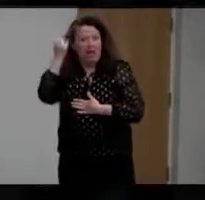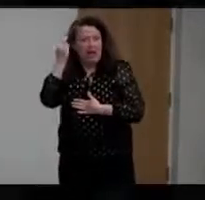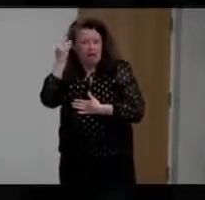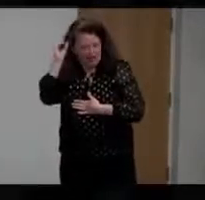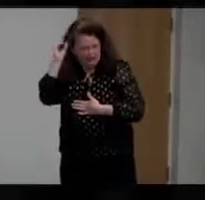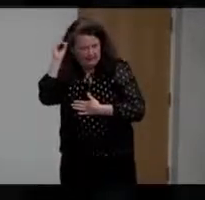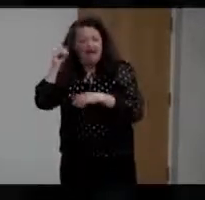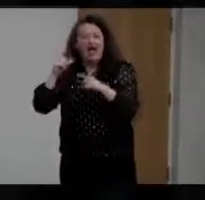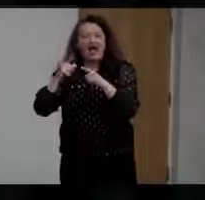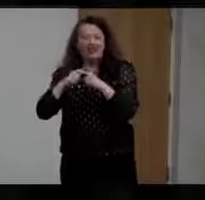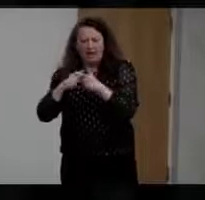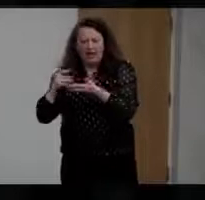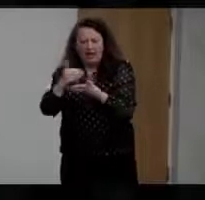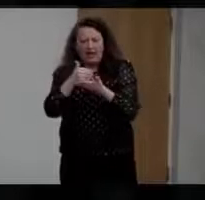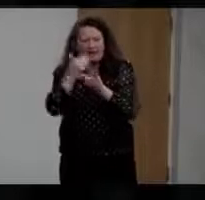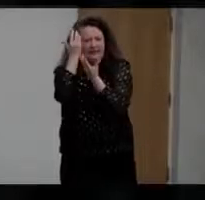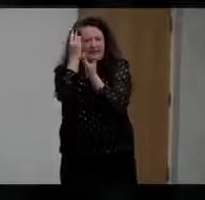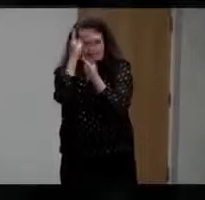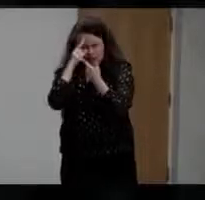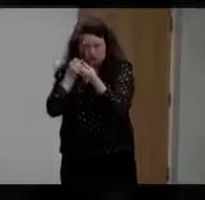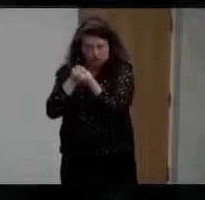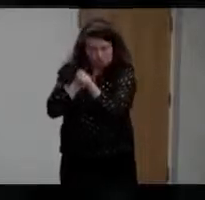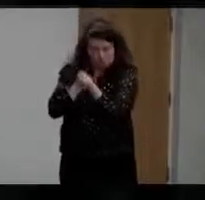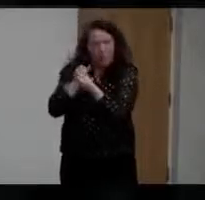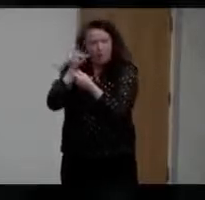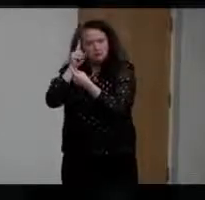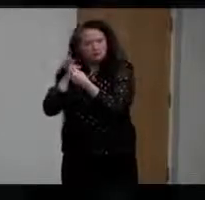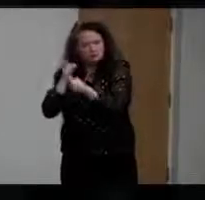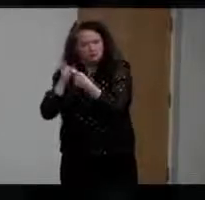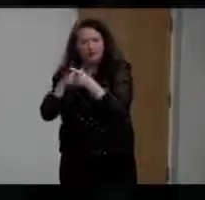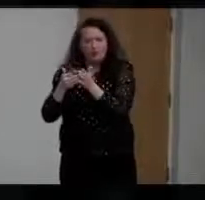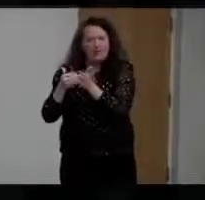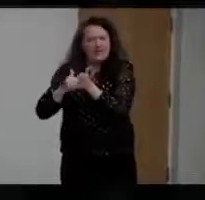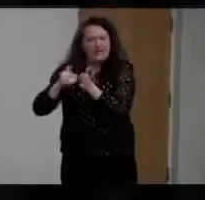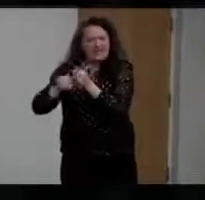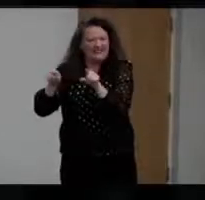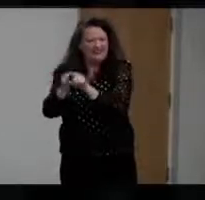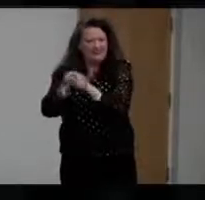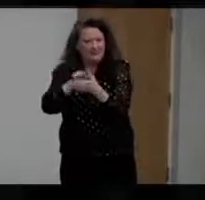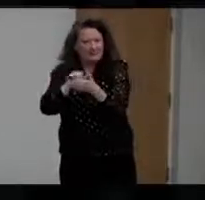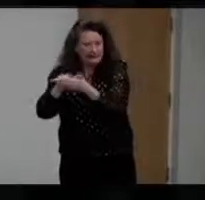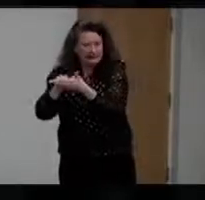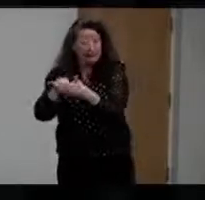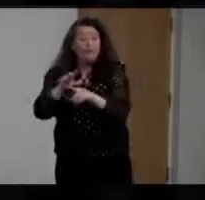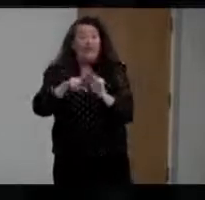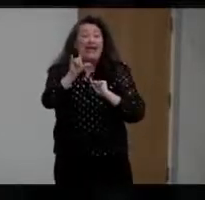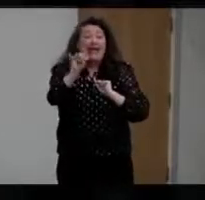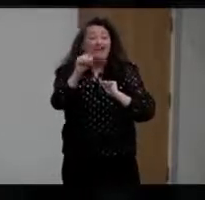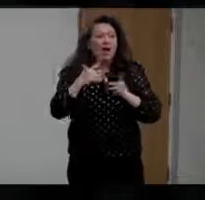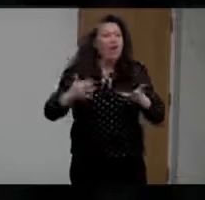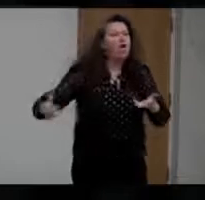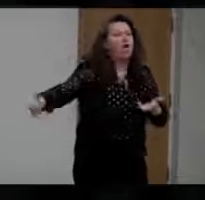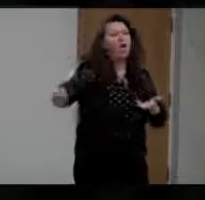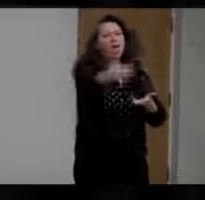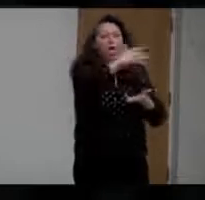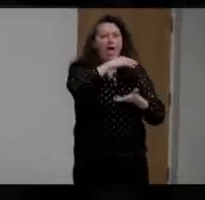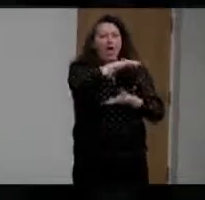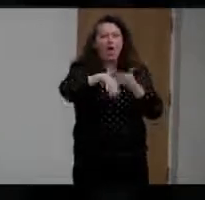confirms or refutes that hypothesis, and you repeat. And the worst thing you can do is go mucking about looking in data for